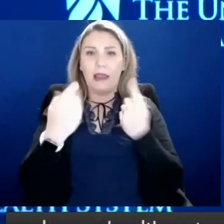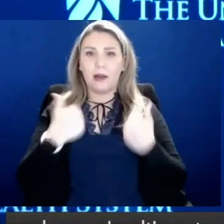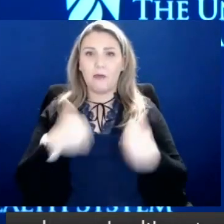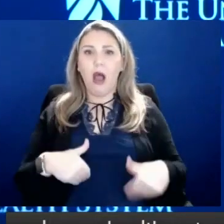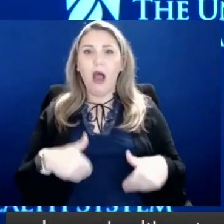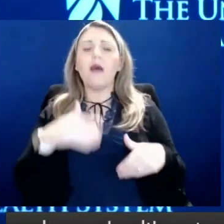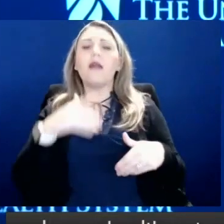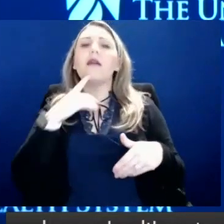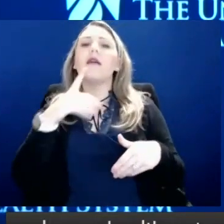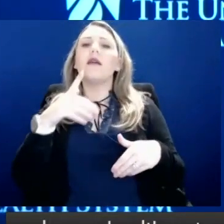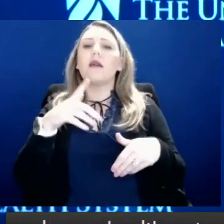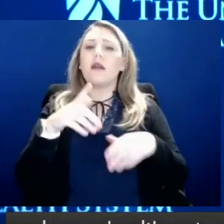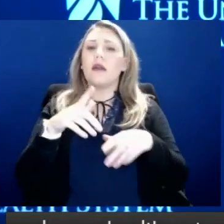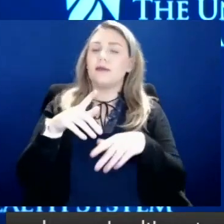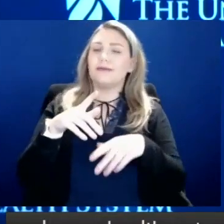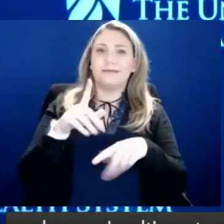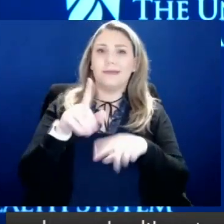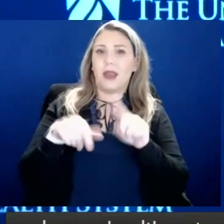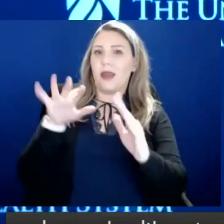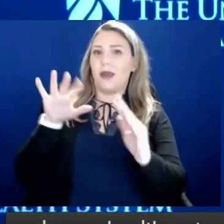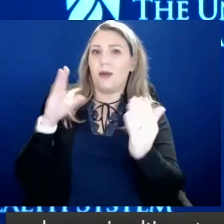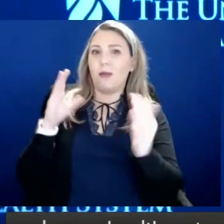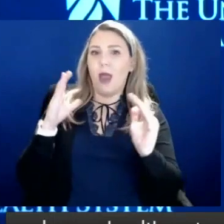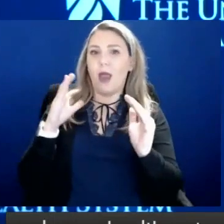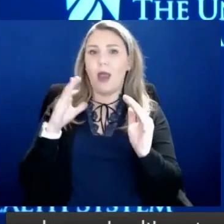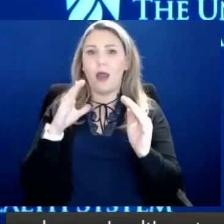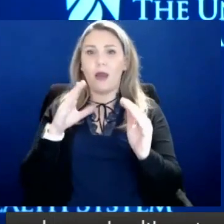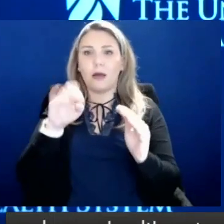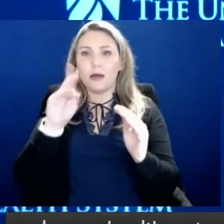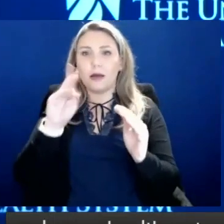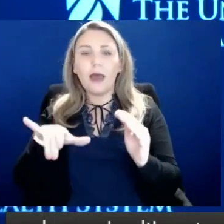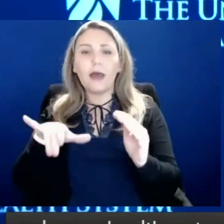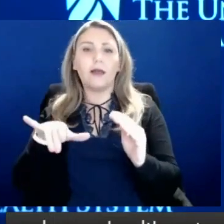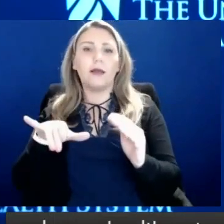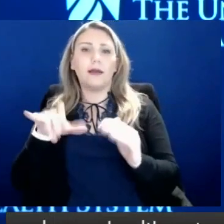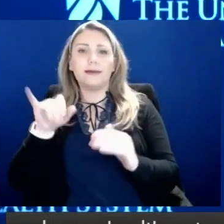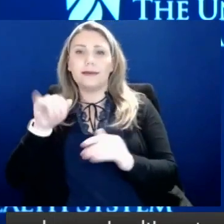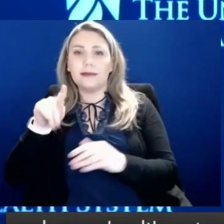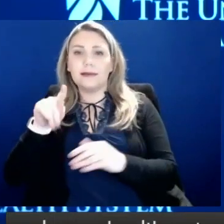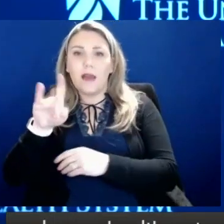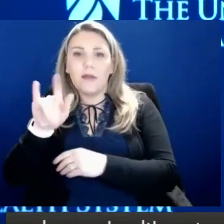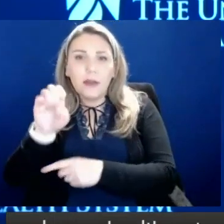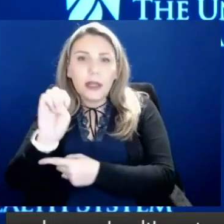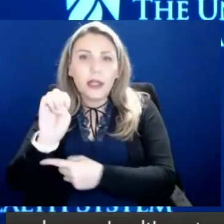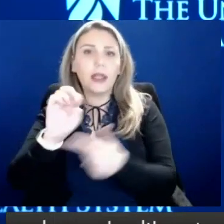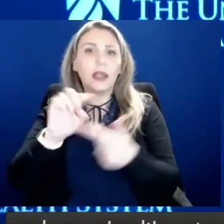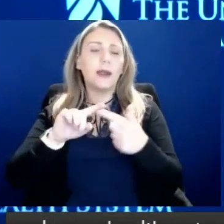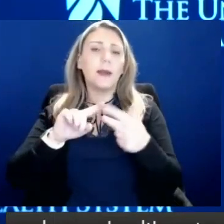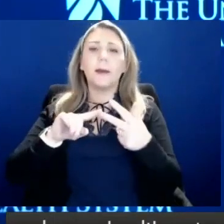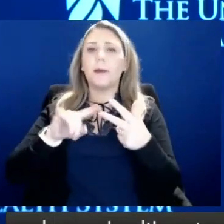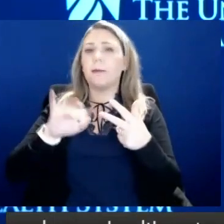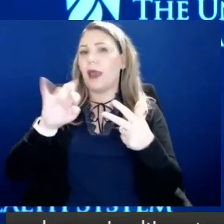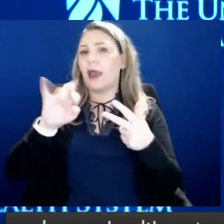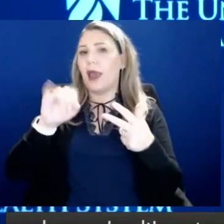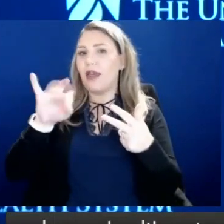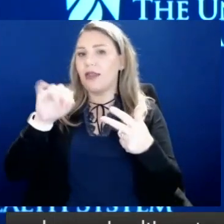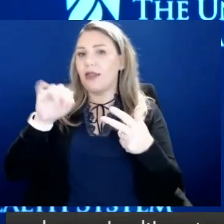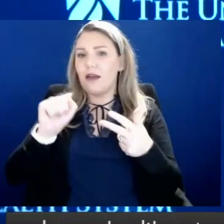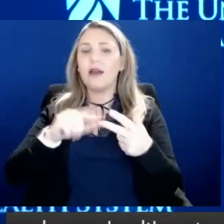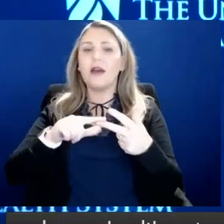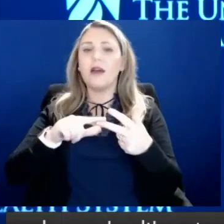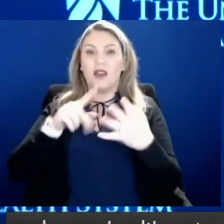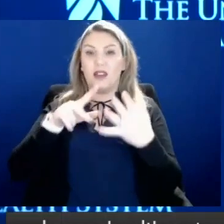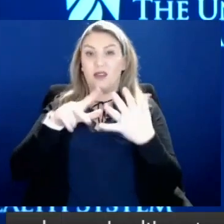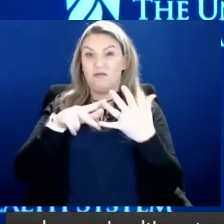other women we've done stories on, like Michaela Dreyer and Terry Potts, or Terry Allen, who they both have POTS. But the